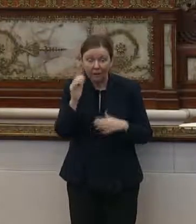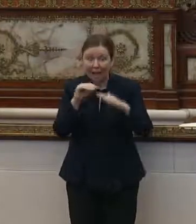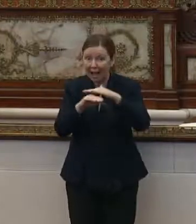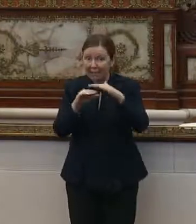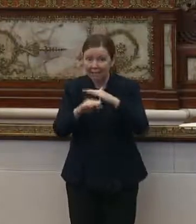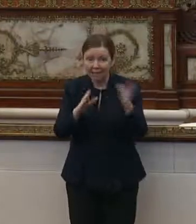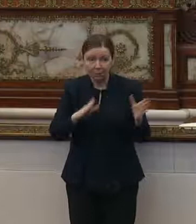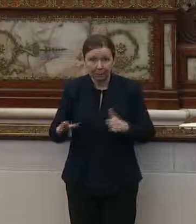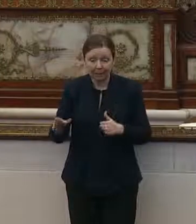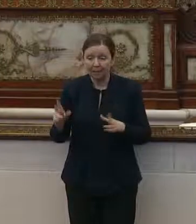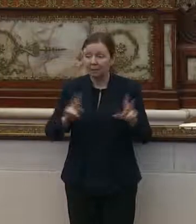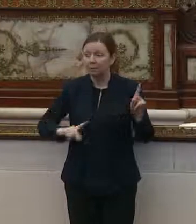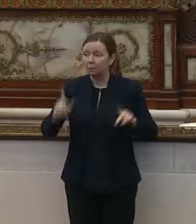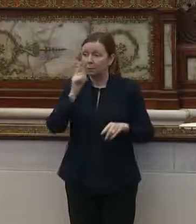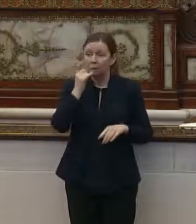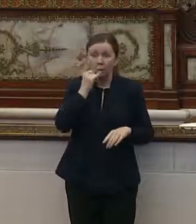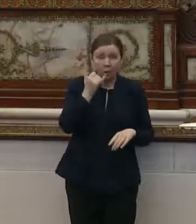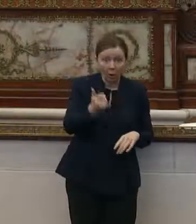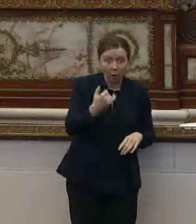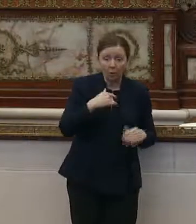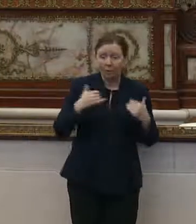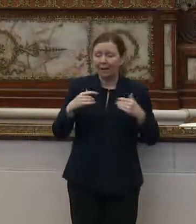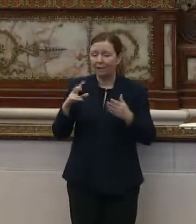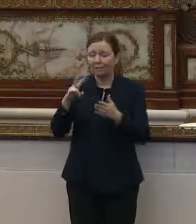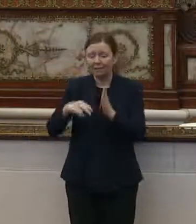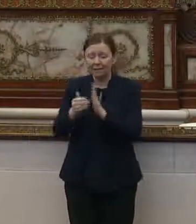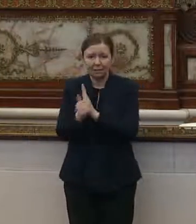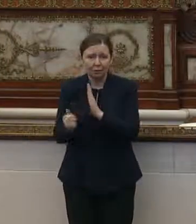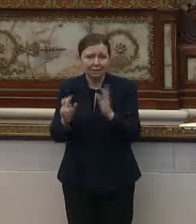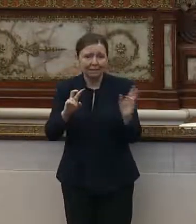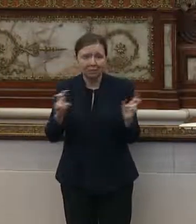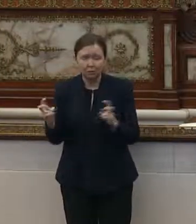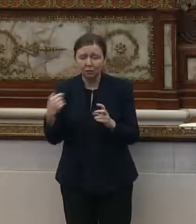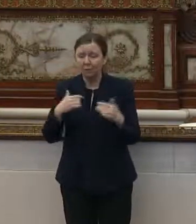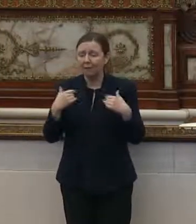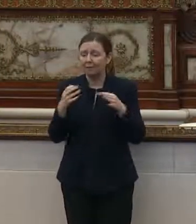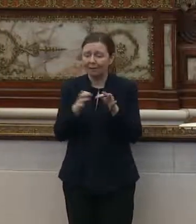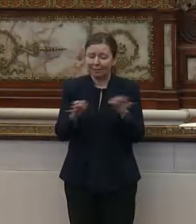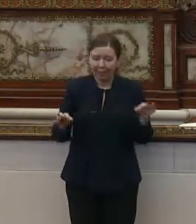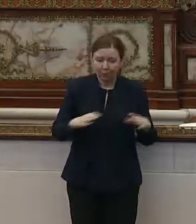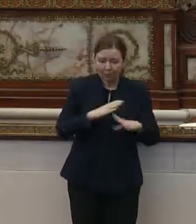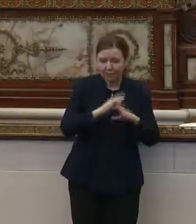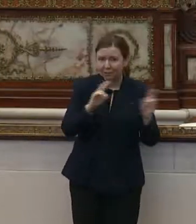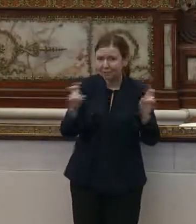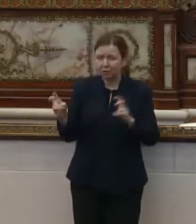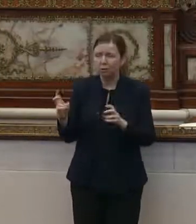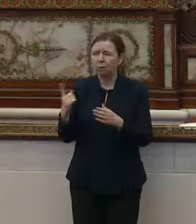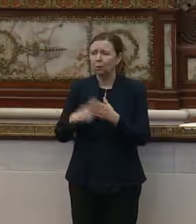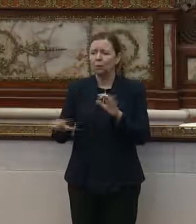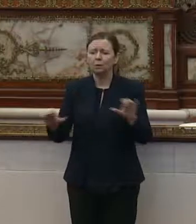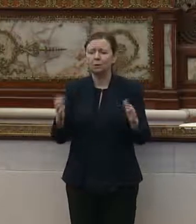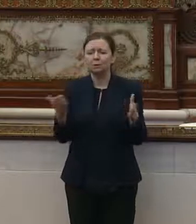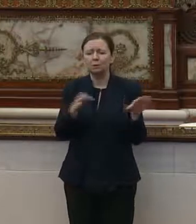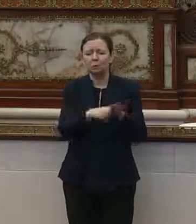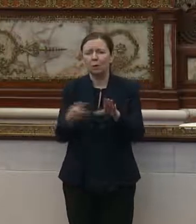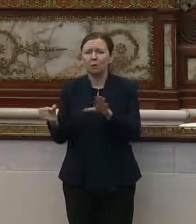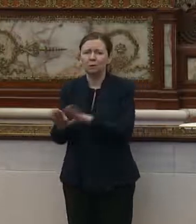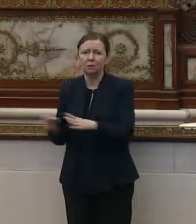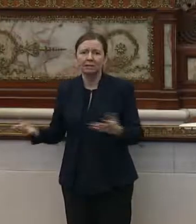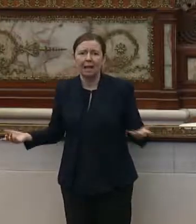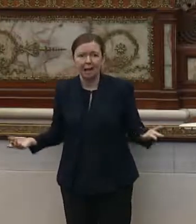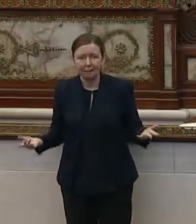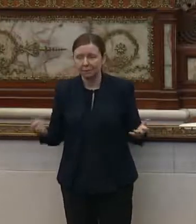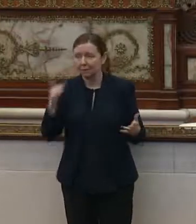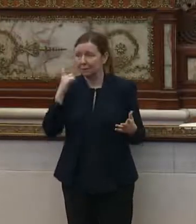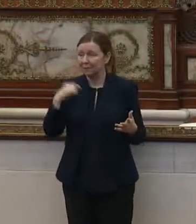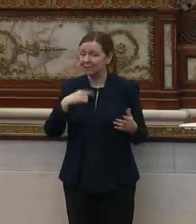that, where people can call? We have a literacy issue. We have a language issue. What are we doing to close those gaps? Because